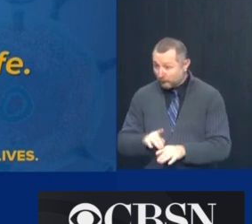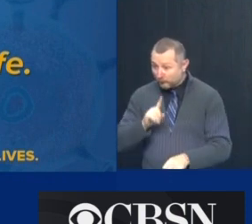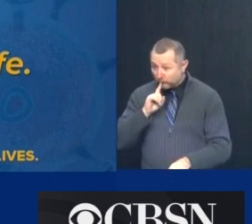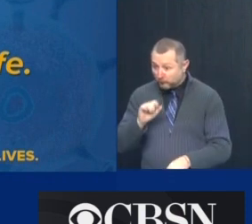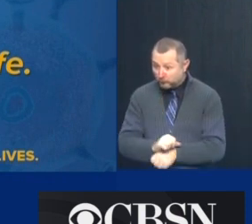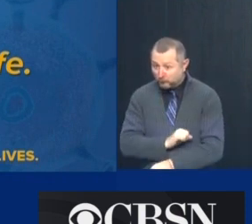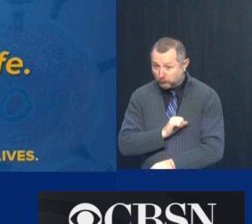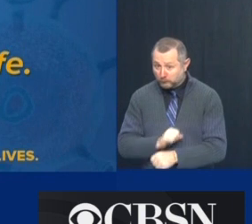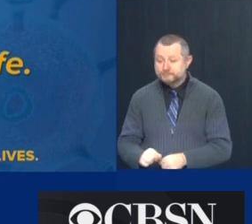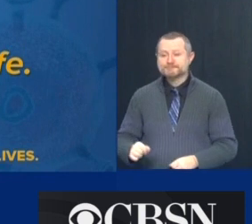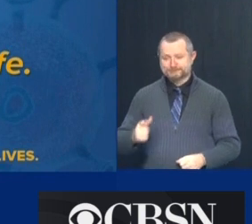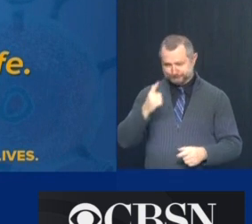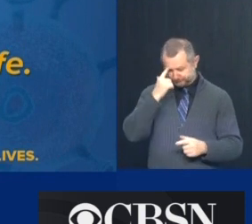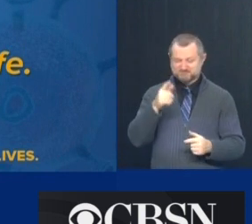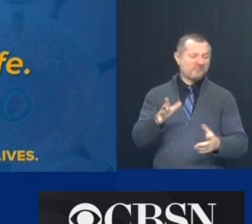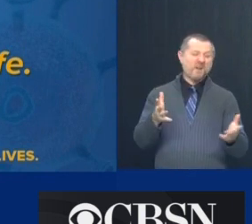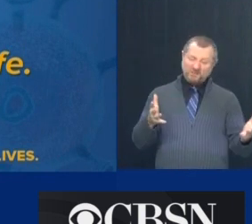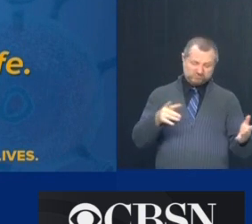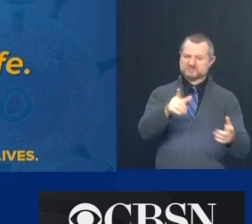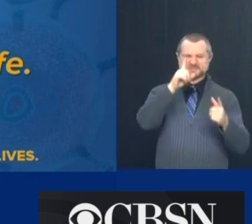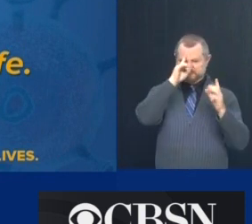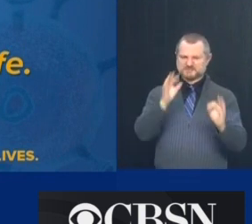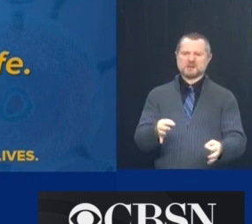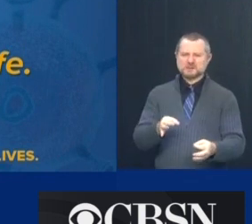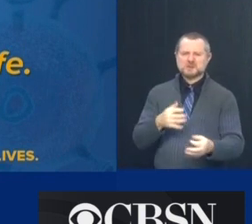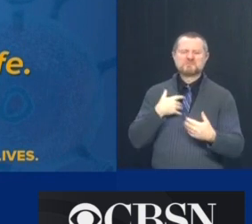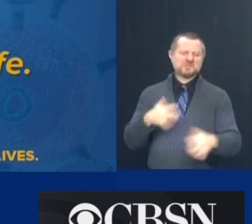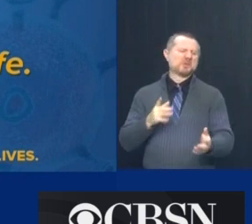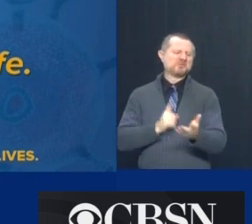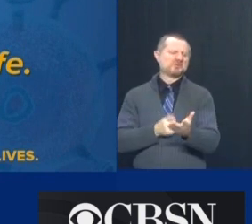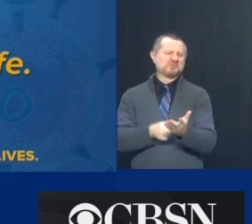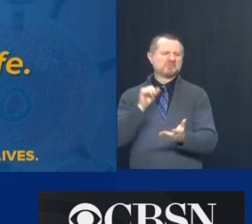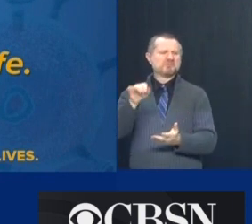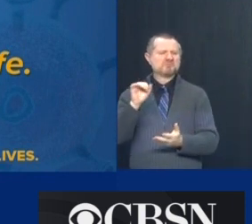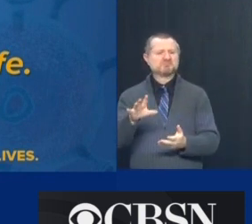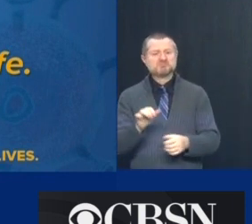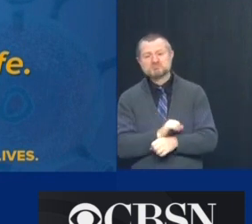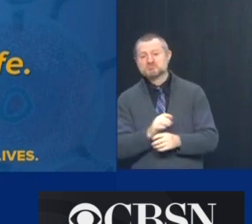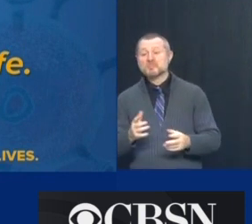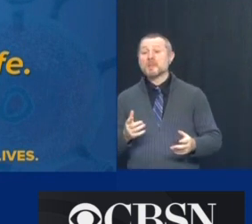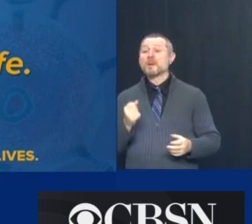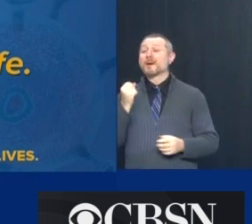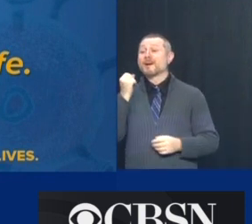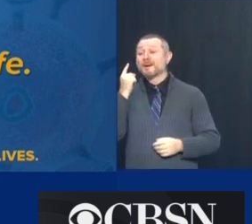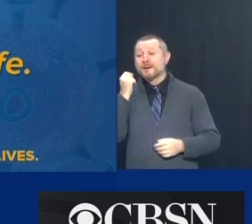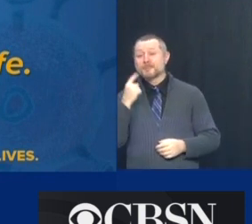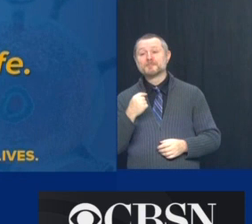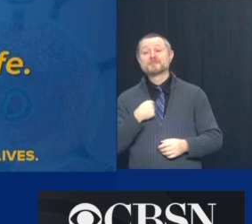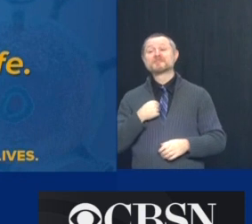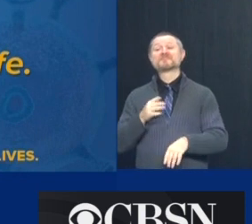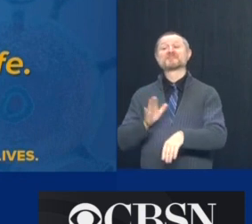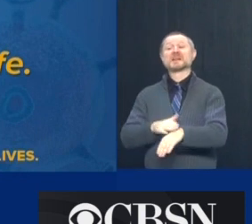state threshold. We've gone through that in various parts of the state. Our advice is you